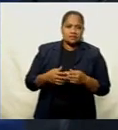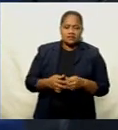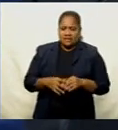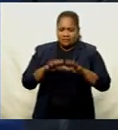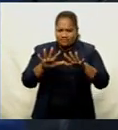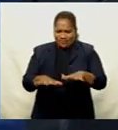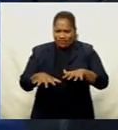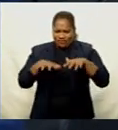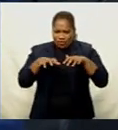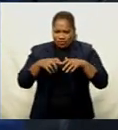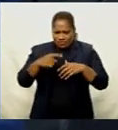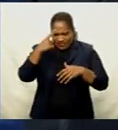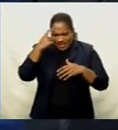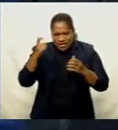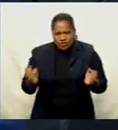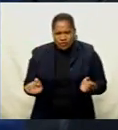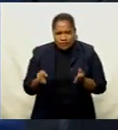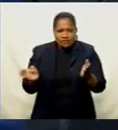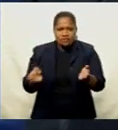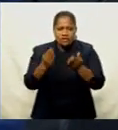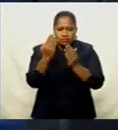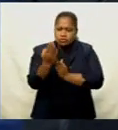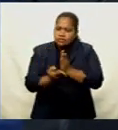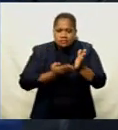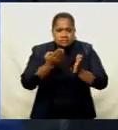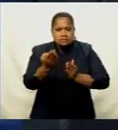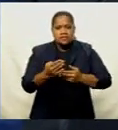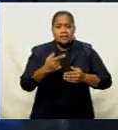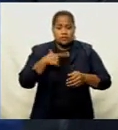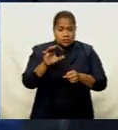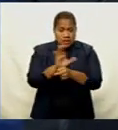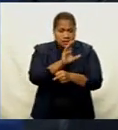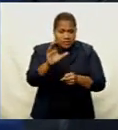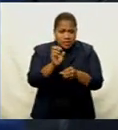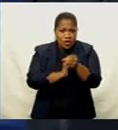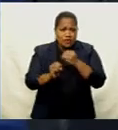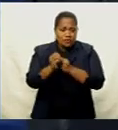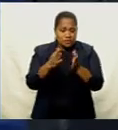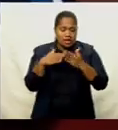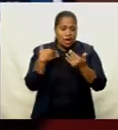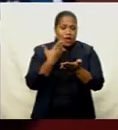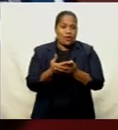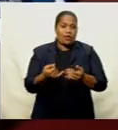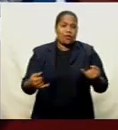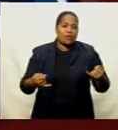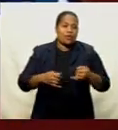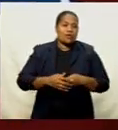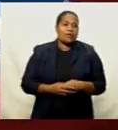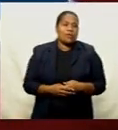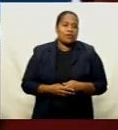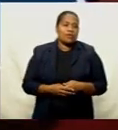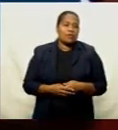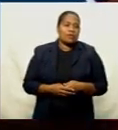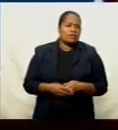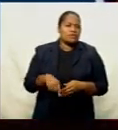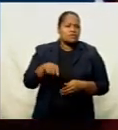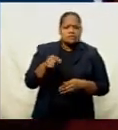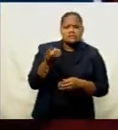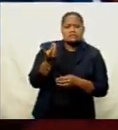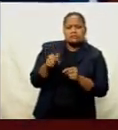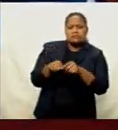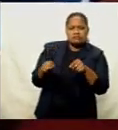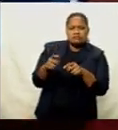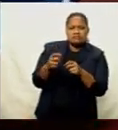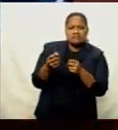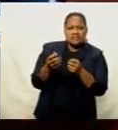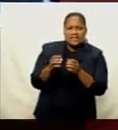Award because our company's office basically gone online. So those are the kind of building blocks in respect of